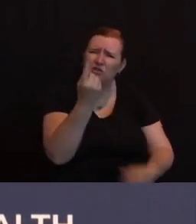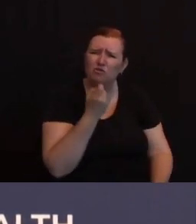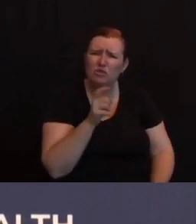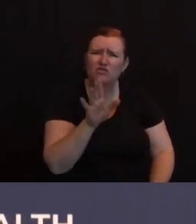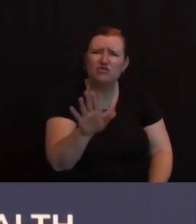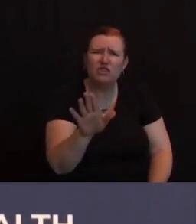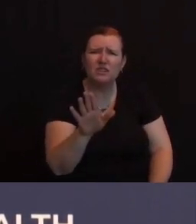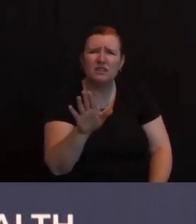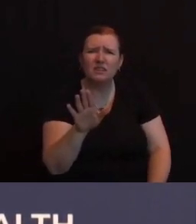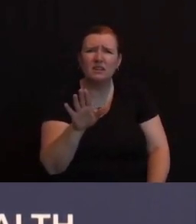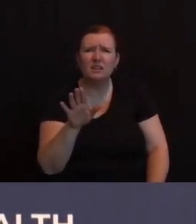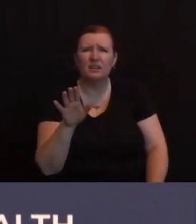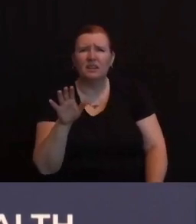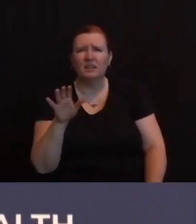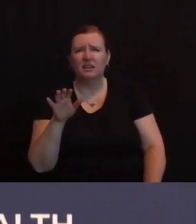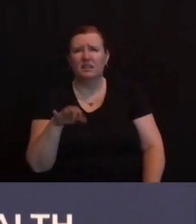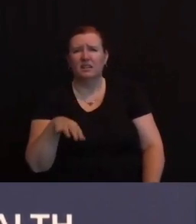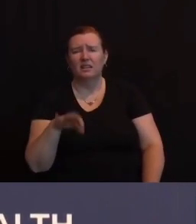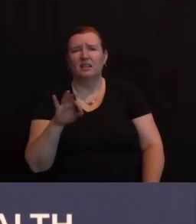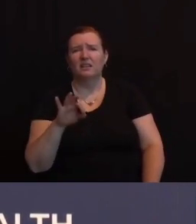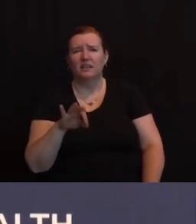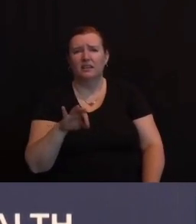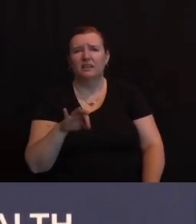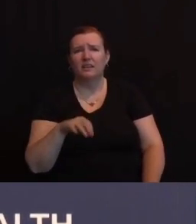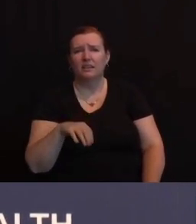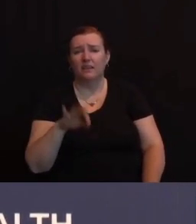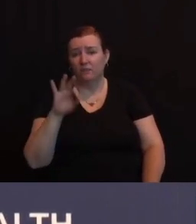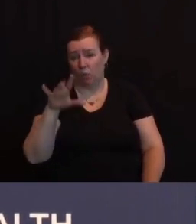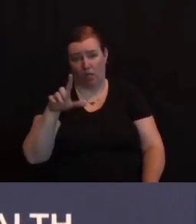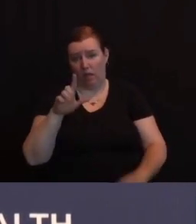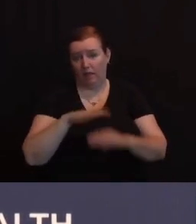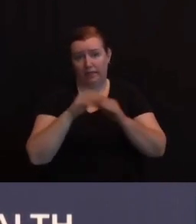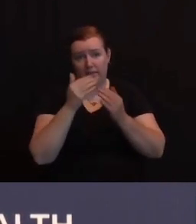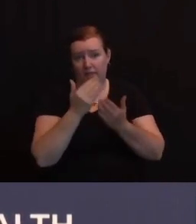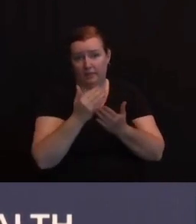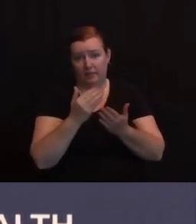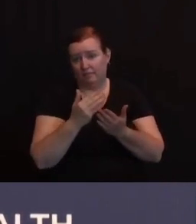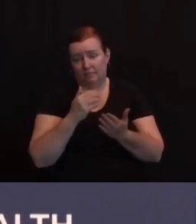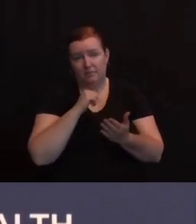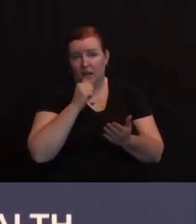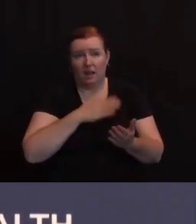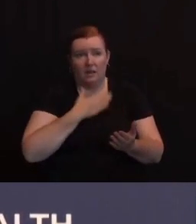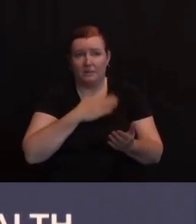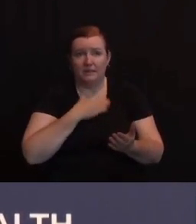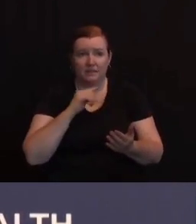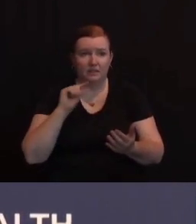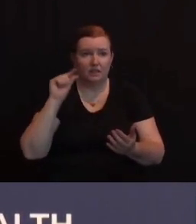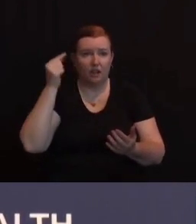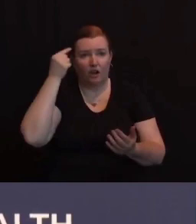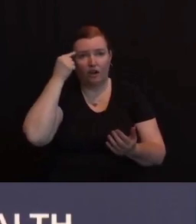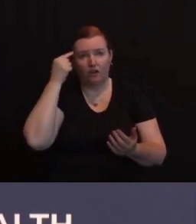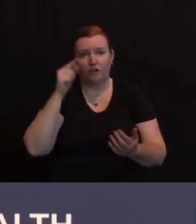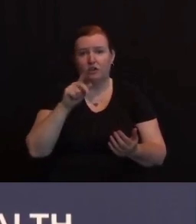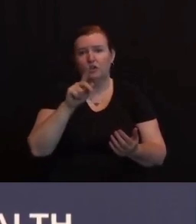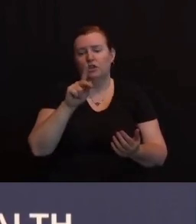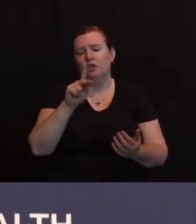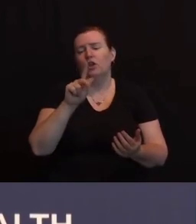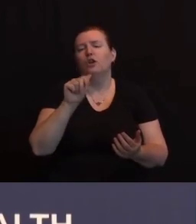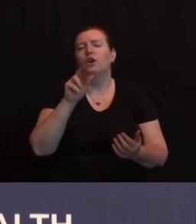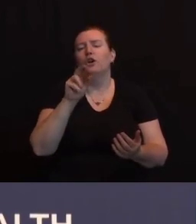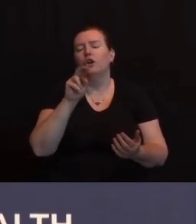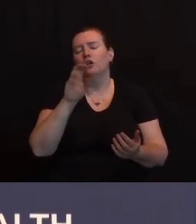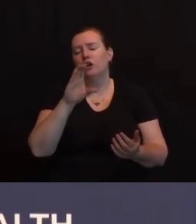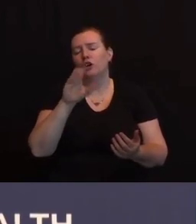Delaware is on that list. It brings me no joy that they're on the list, and I know Governor Carney has, and I love the guy, and